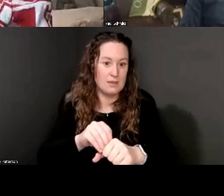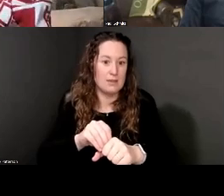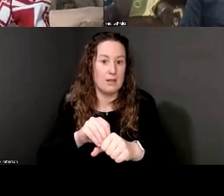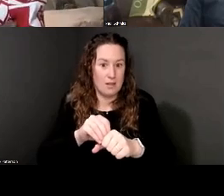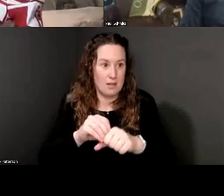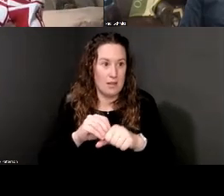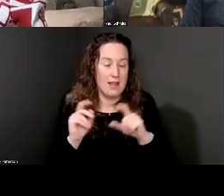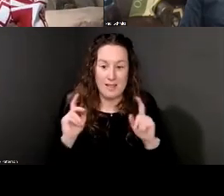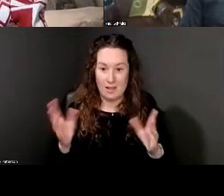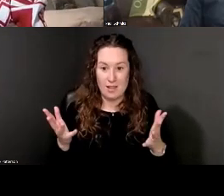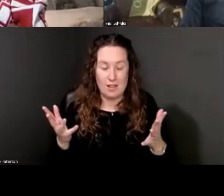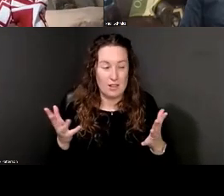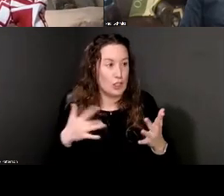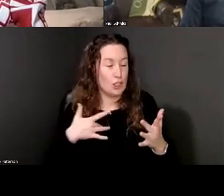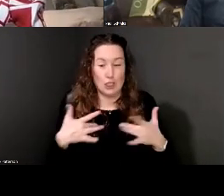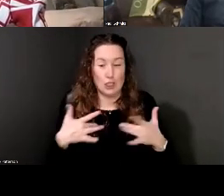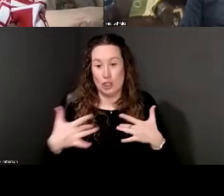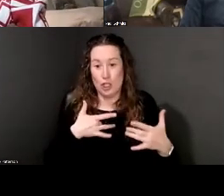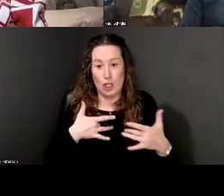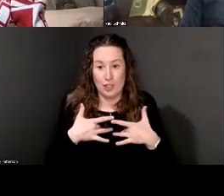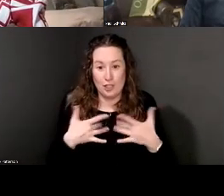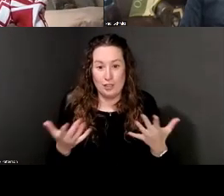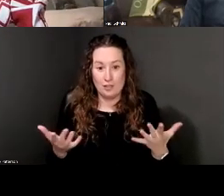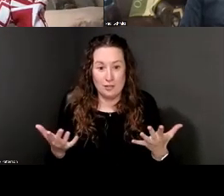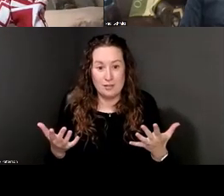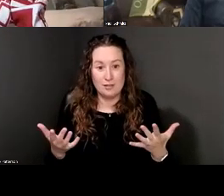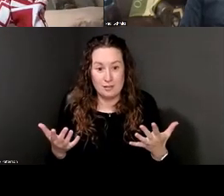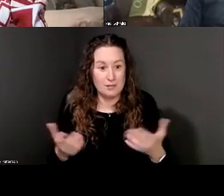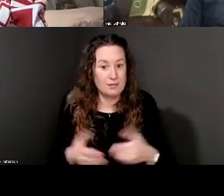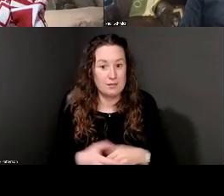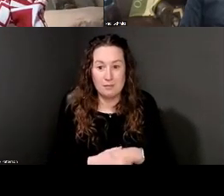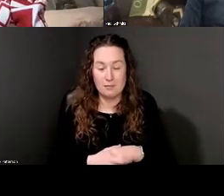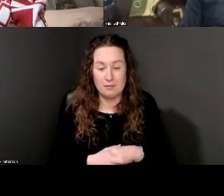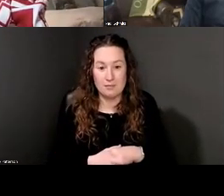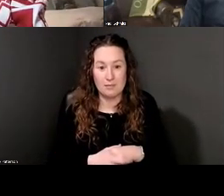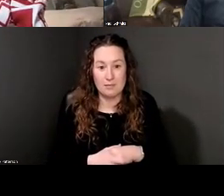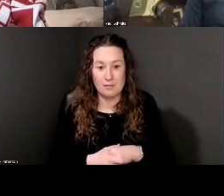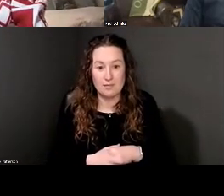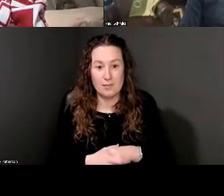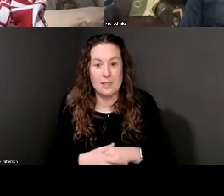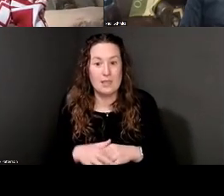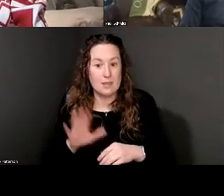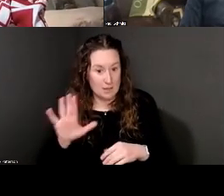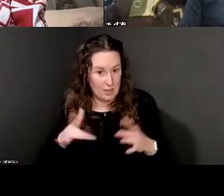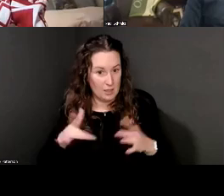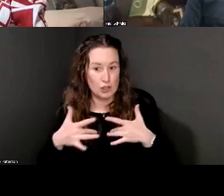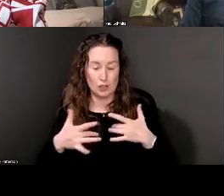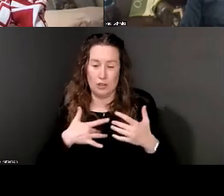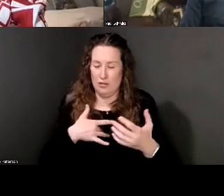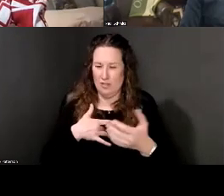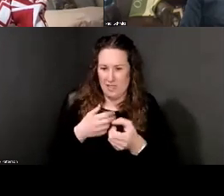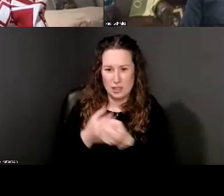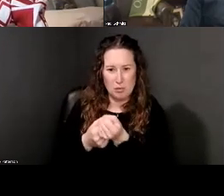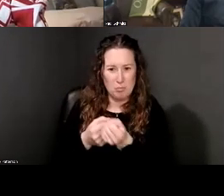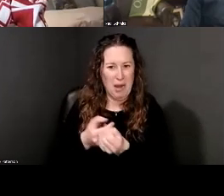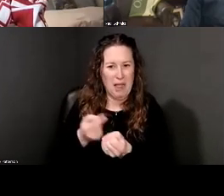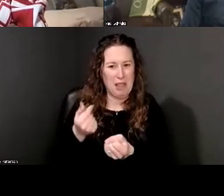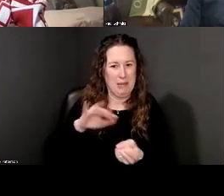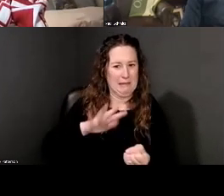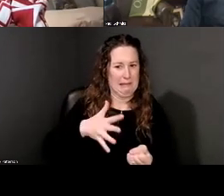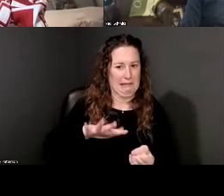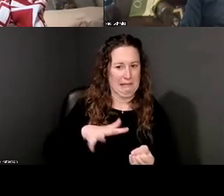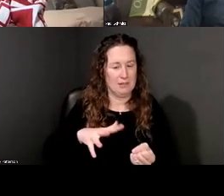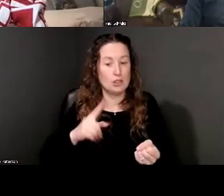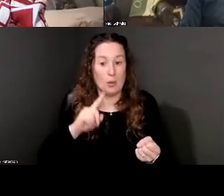concerned right now, and their support is a little shaky. And I think it's really important that leadership go